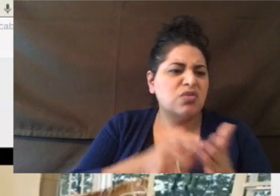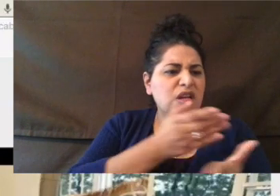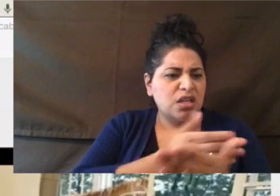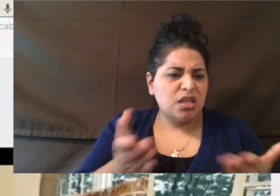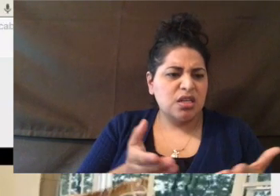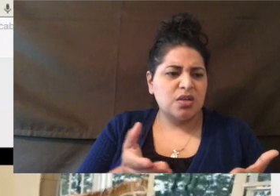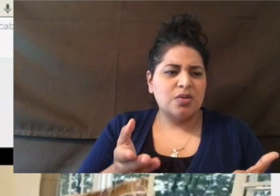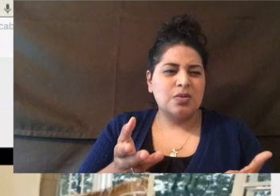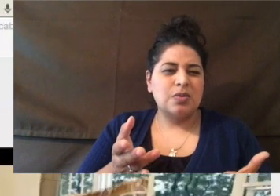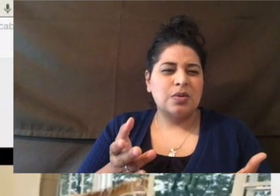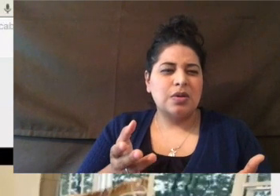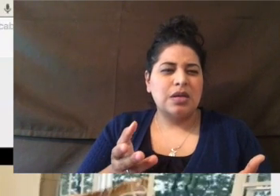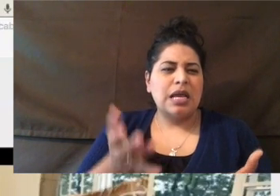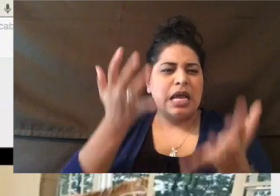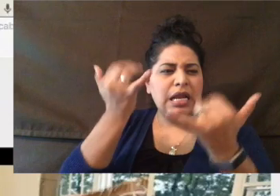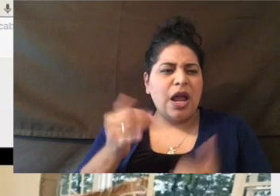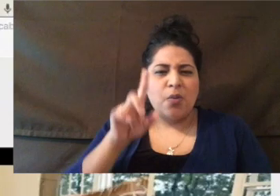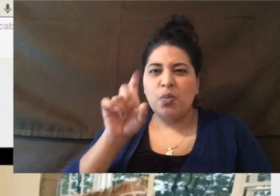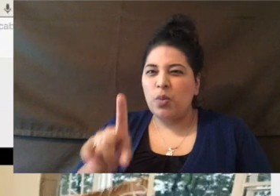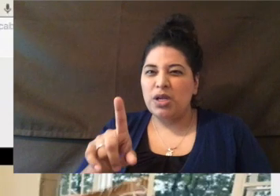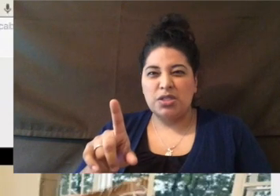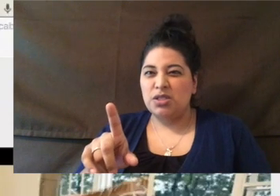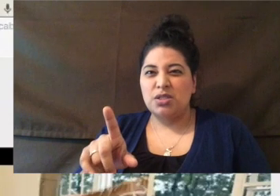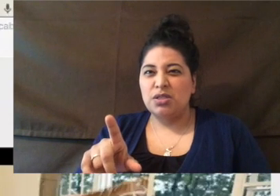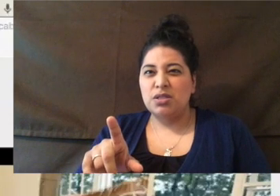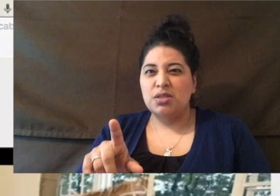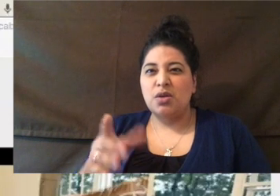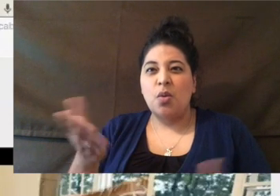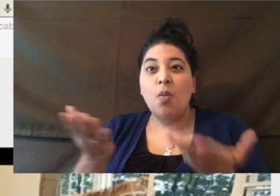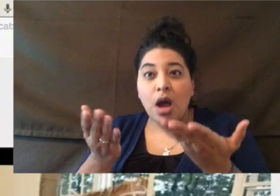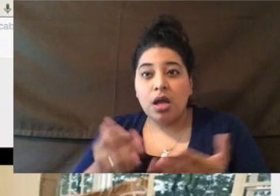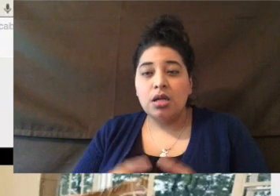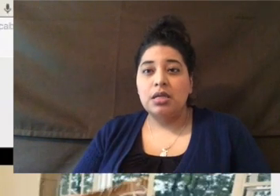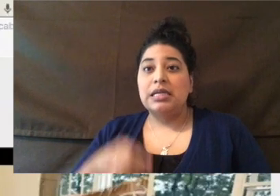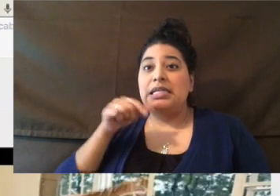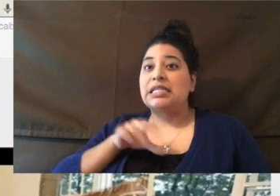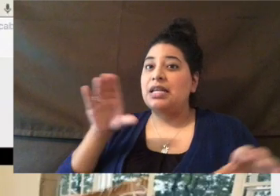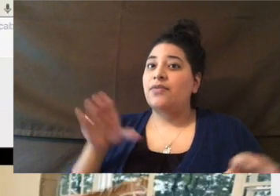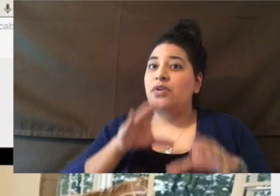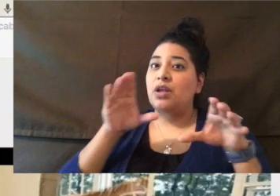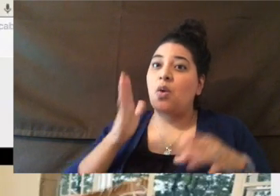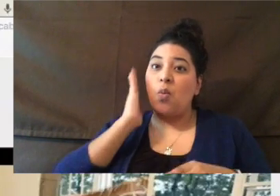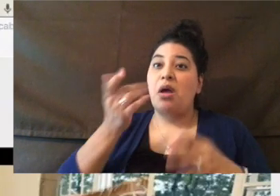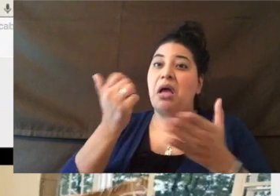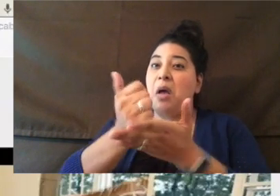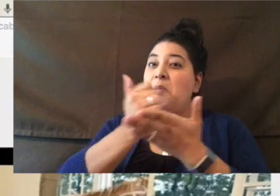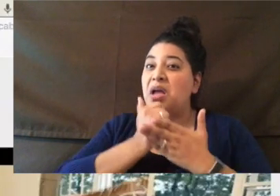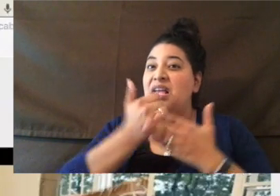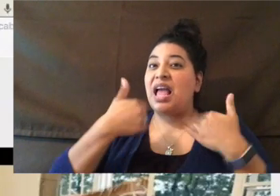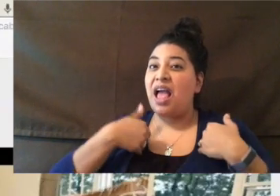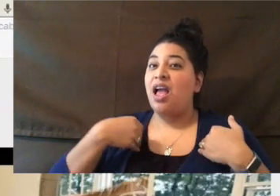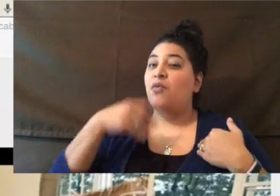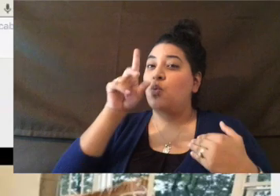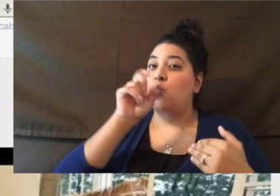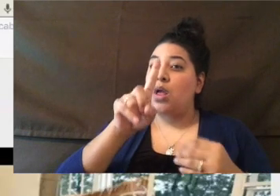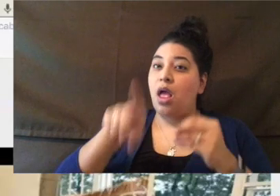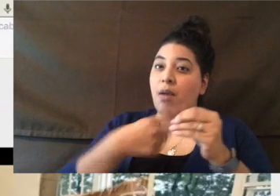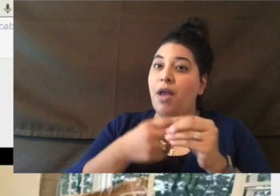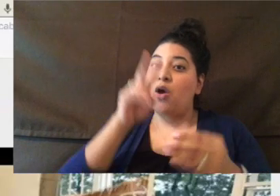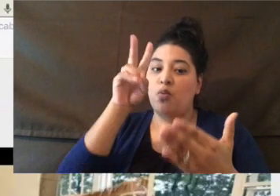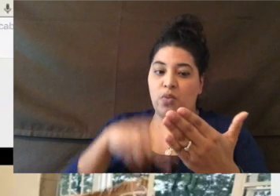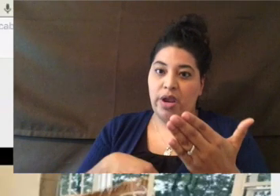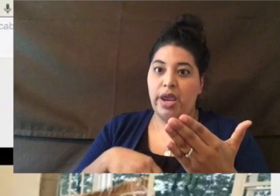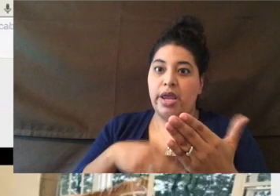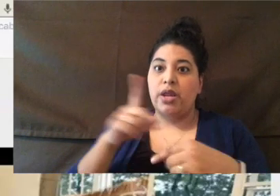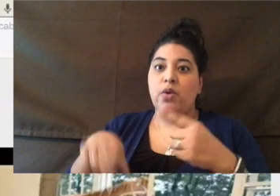us have questions about? And this activity is going to help us have questions about our reading when we